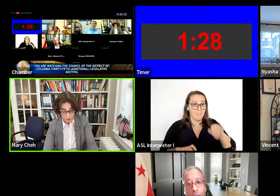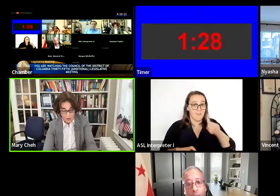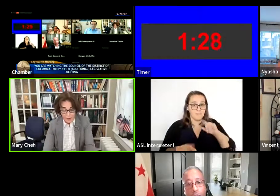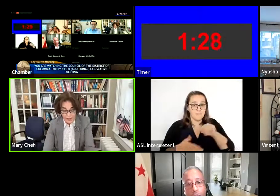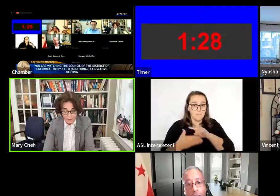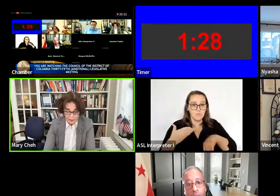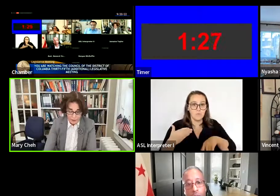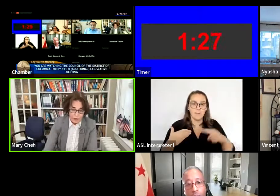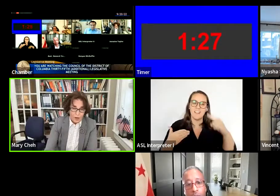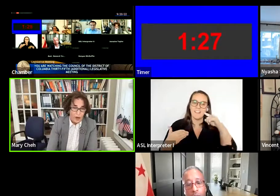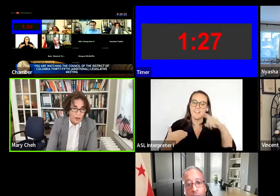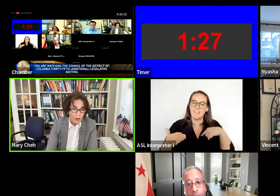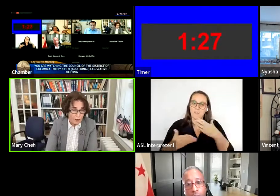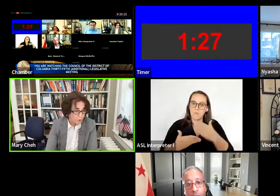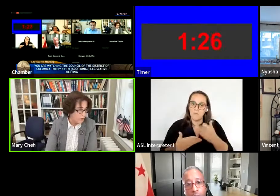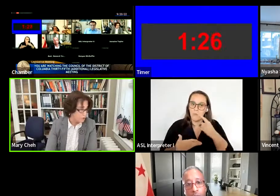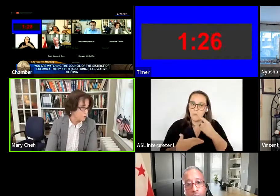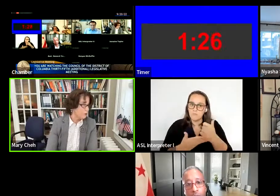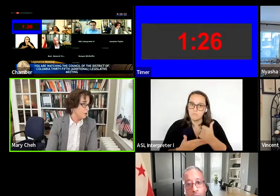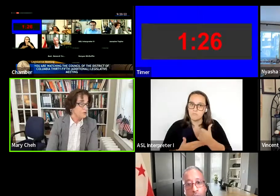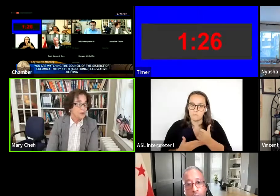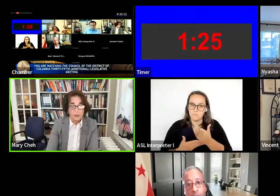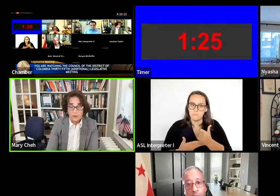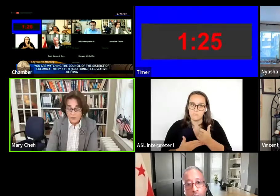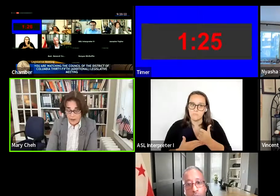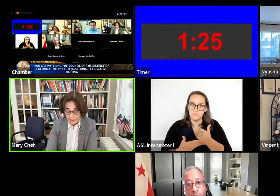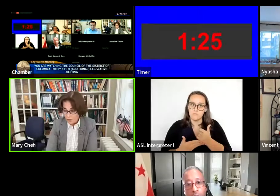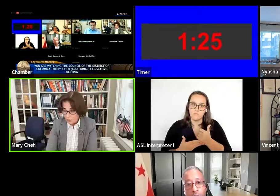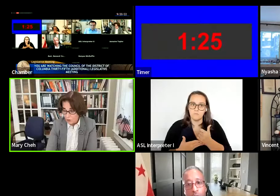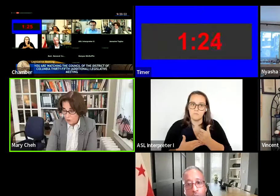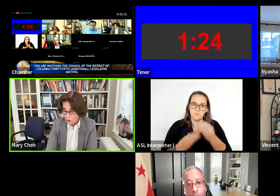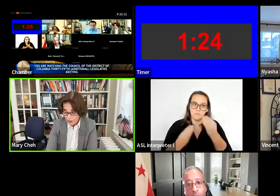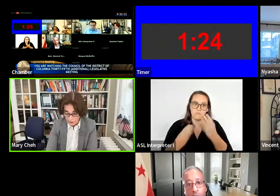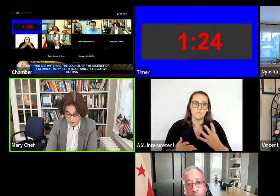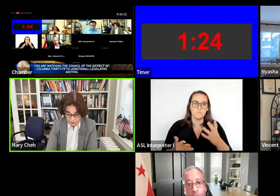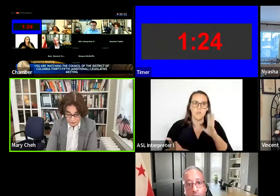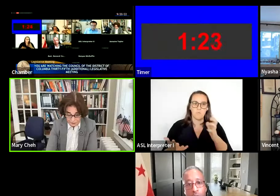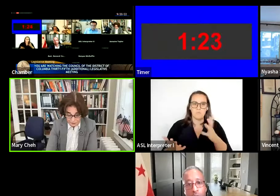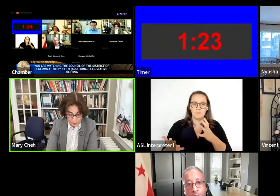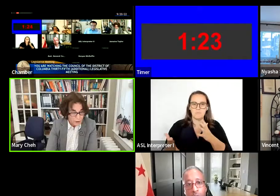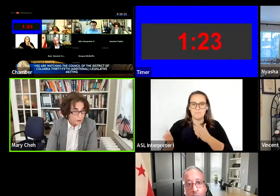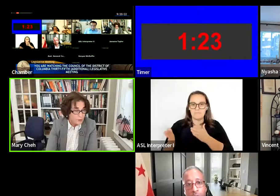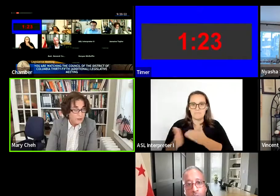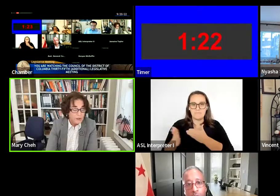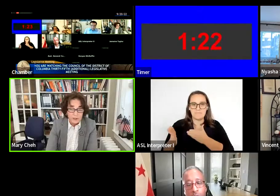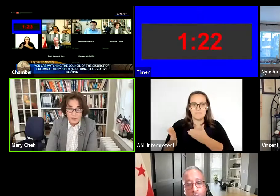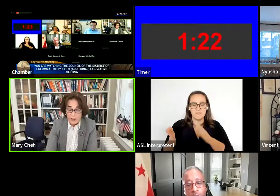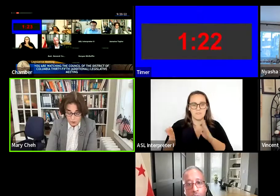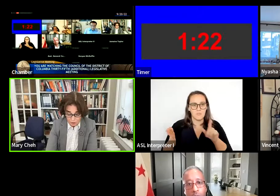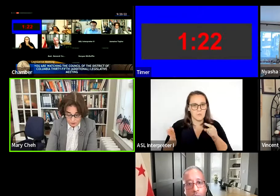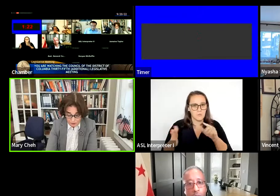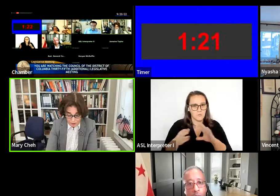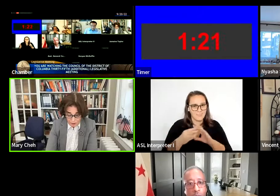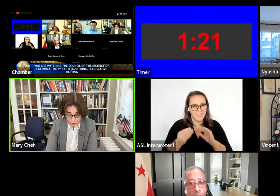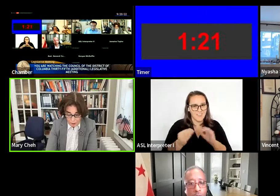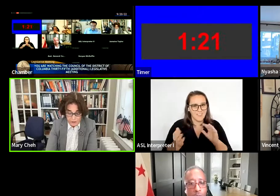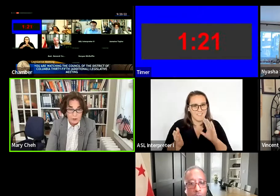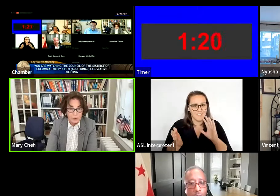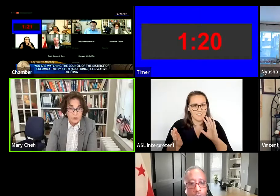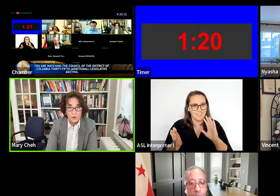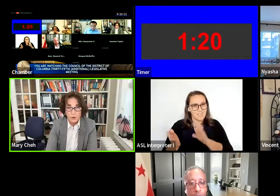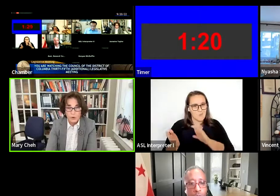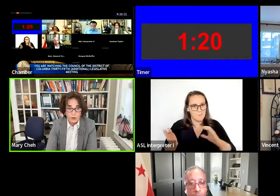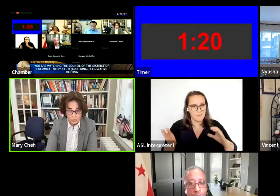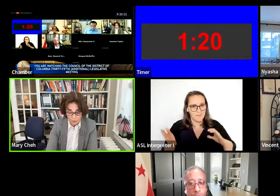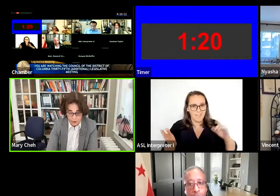indication. And then I want to sort of object to the fact that you have said that the committee is intentionally